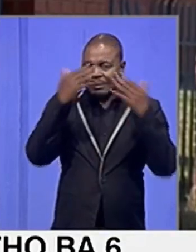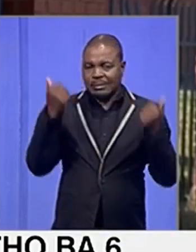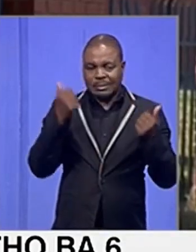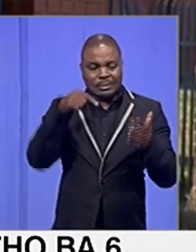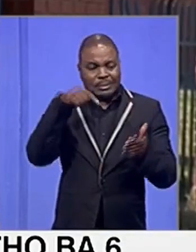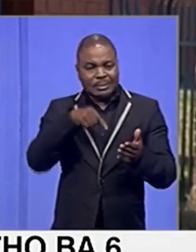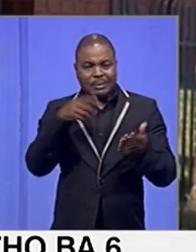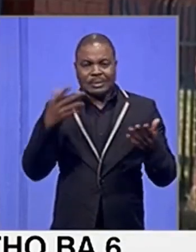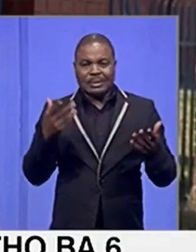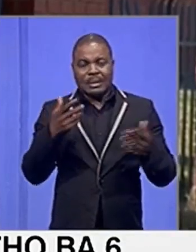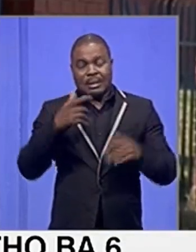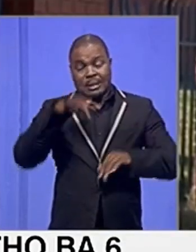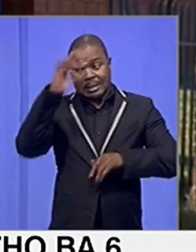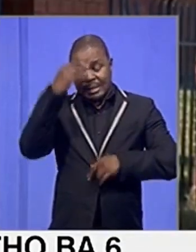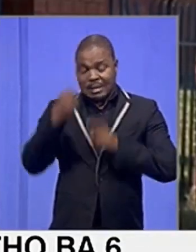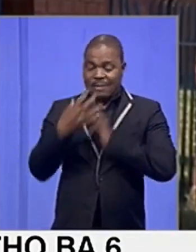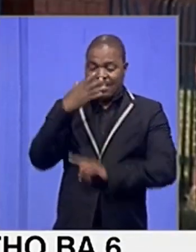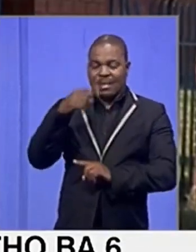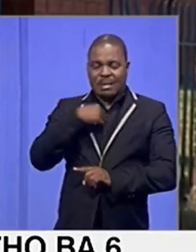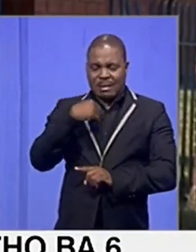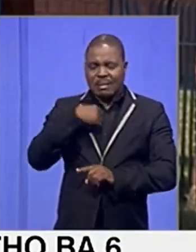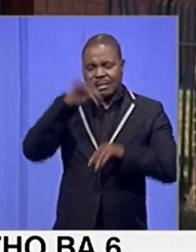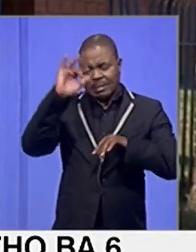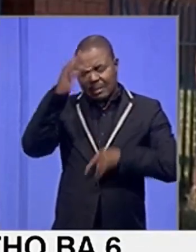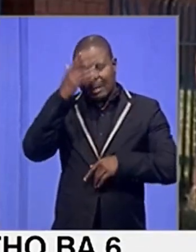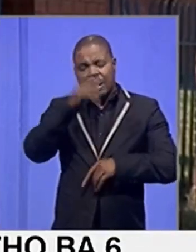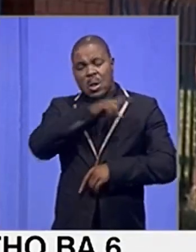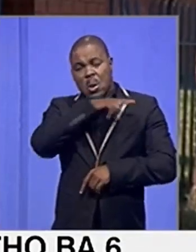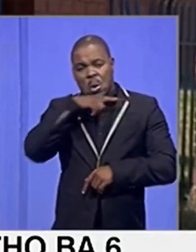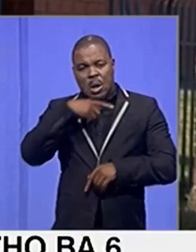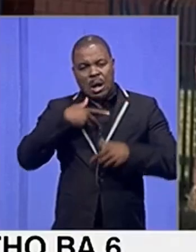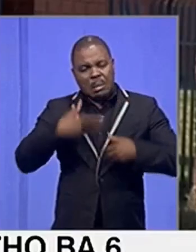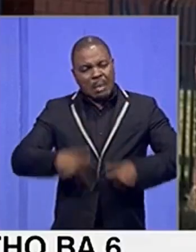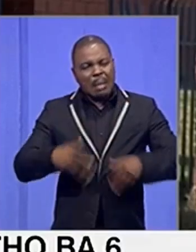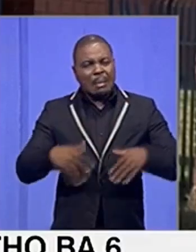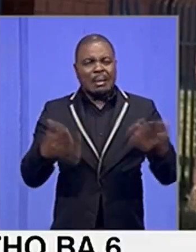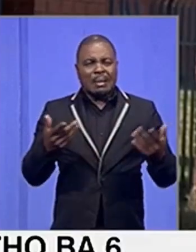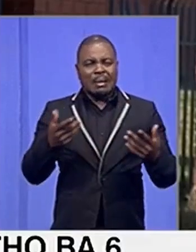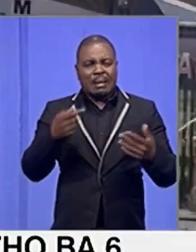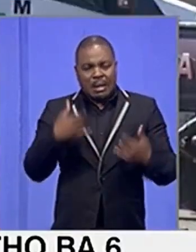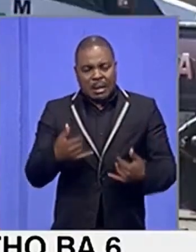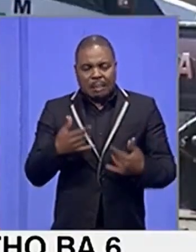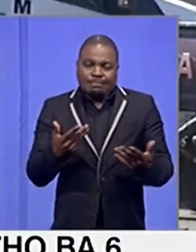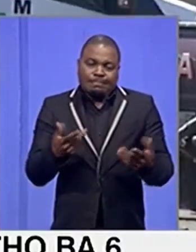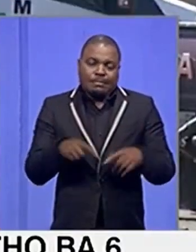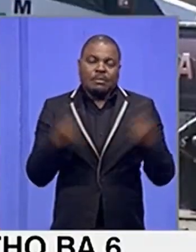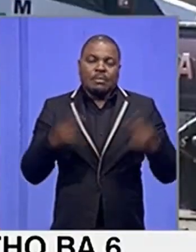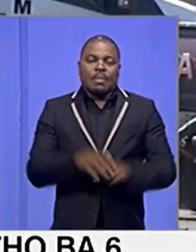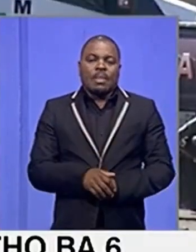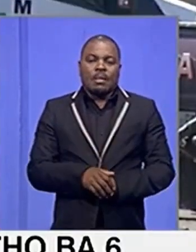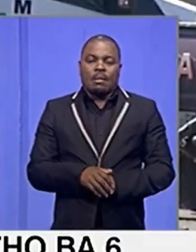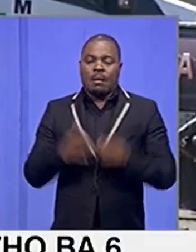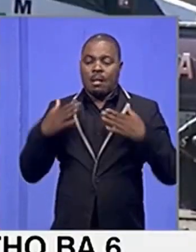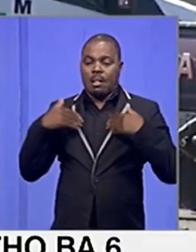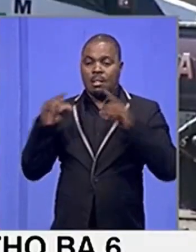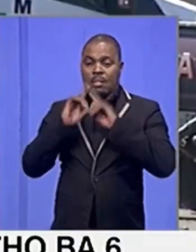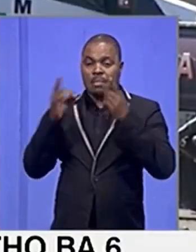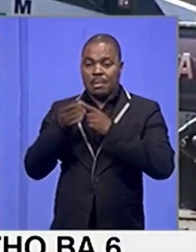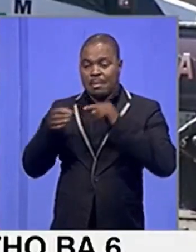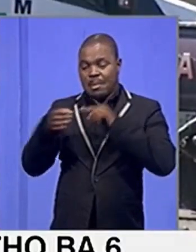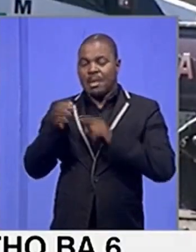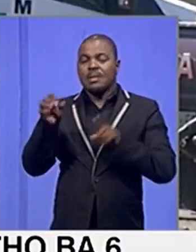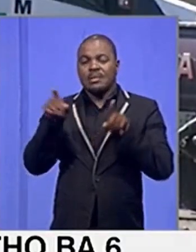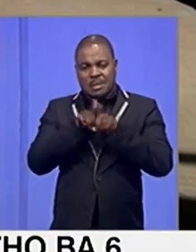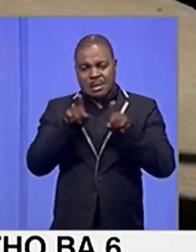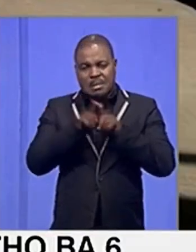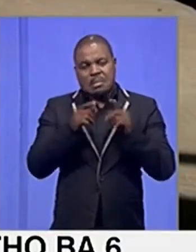kodisa and a lankodisa le nna nako e telele ka tshwara ke mala jale ebile ga ke sa nwa lwano. Bagoro ya maphelo ka porofenseng ye ba